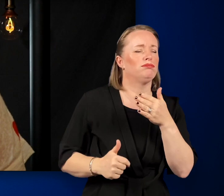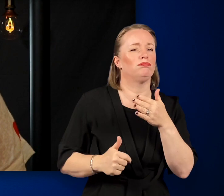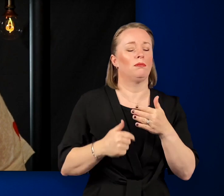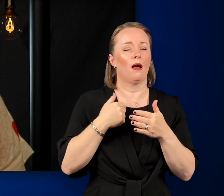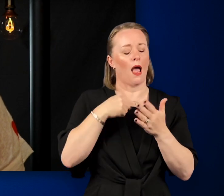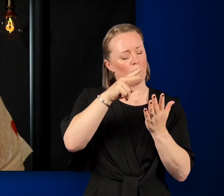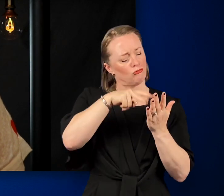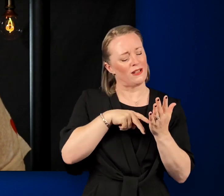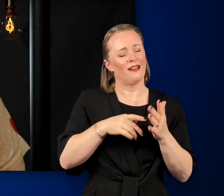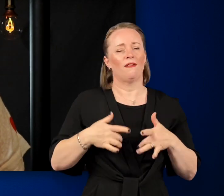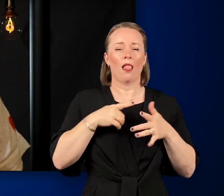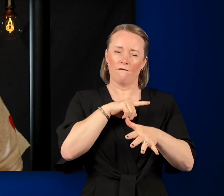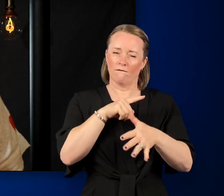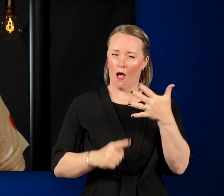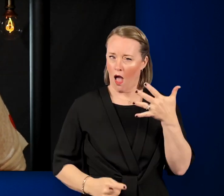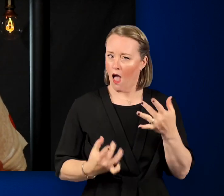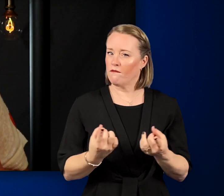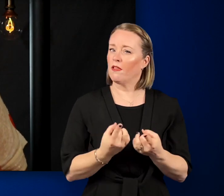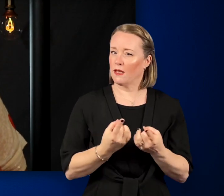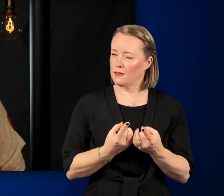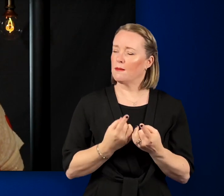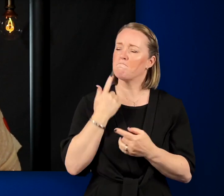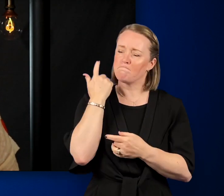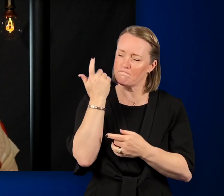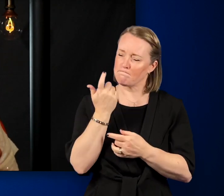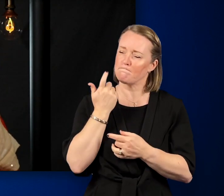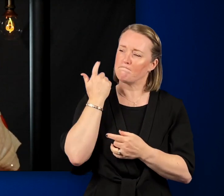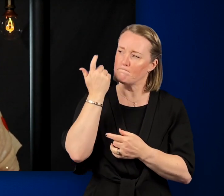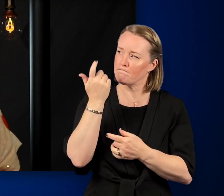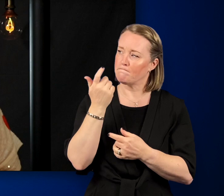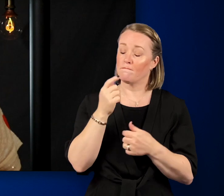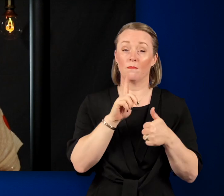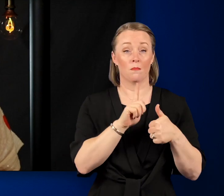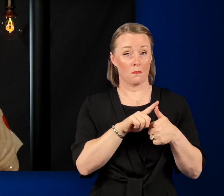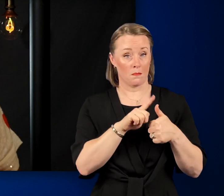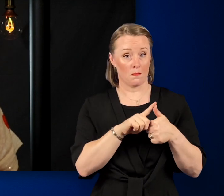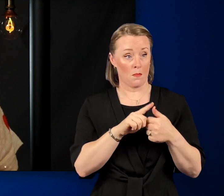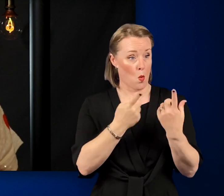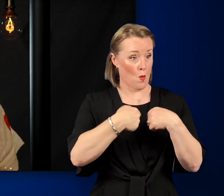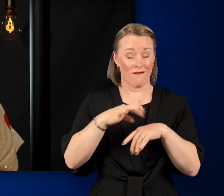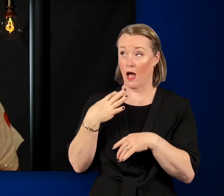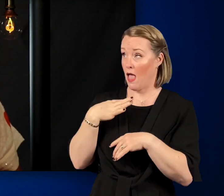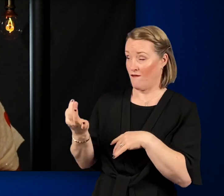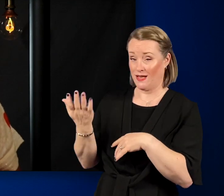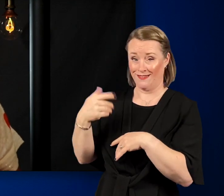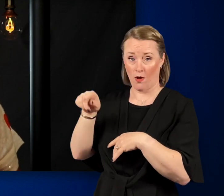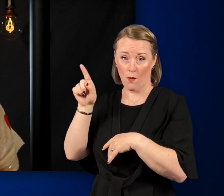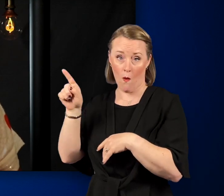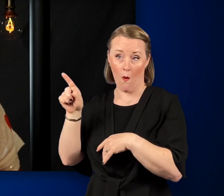5 things for us to think about. First of all, the honour of the invitation that we've been